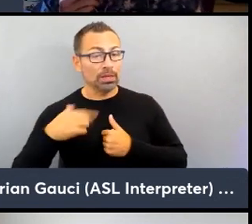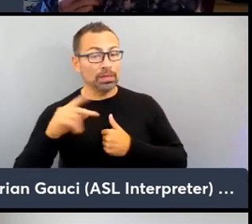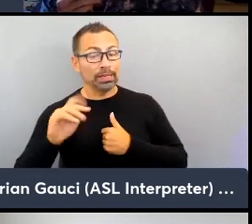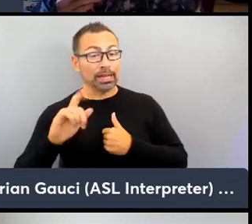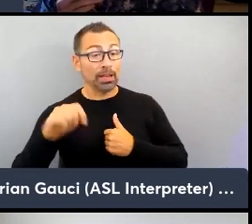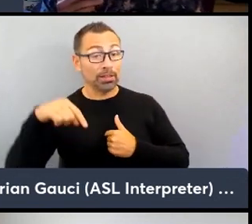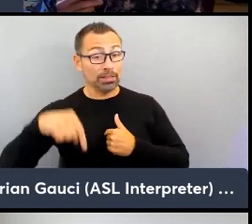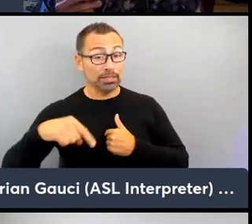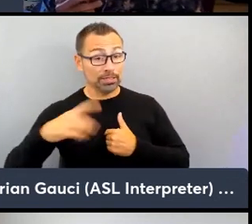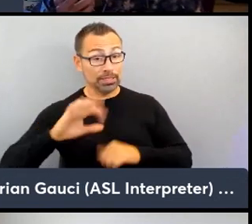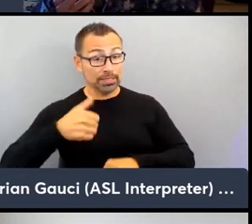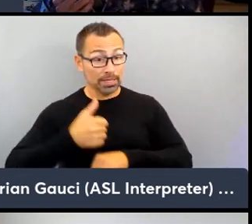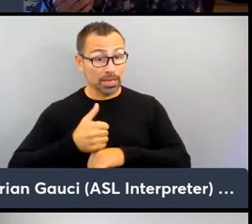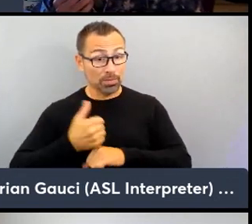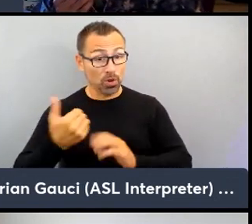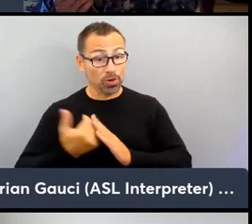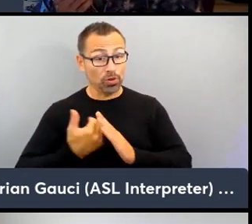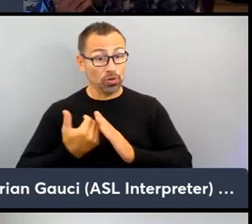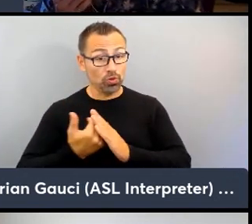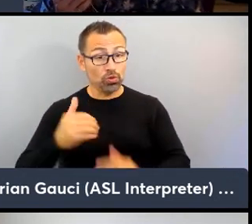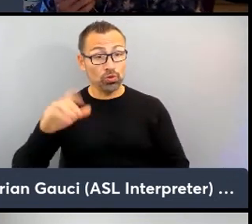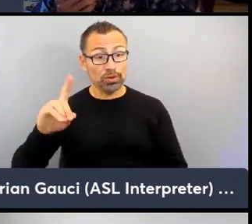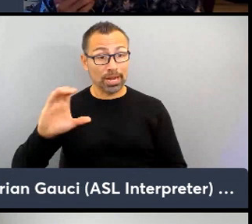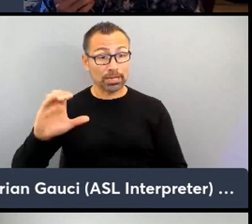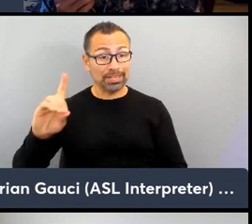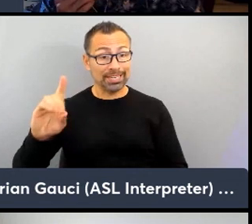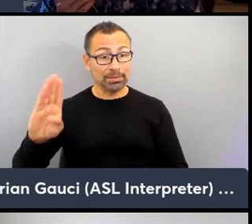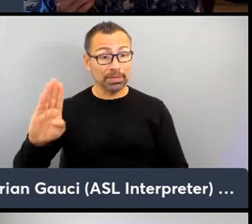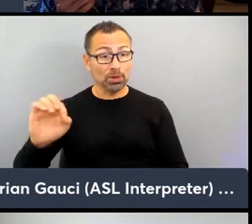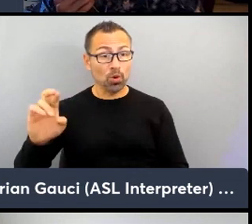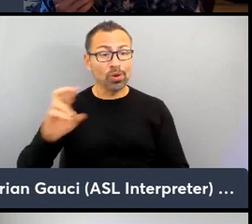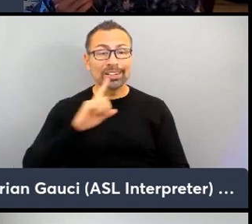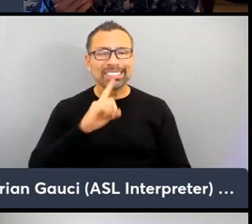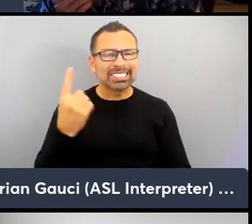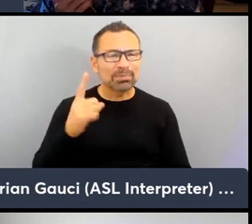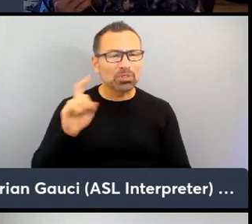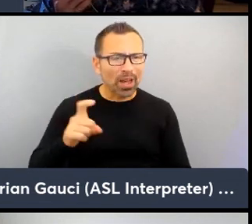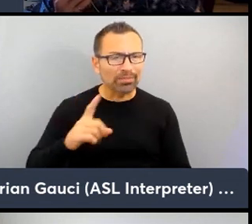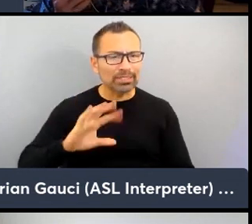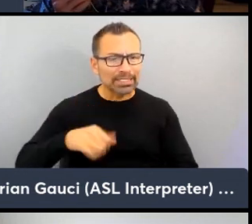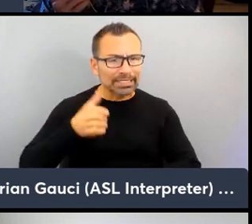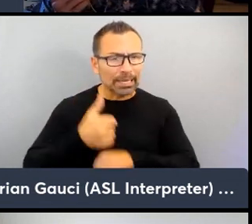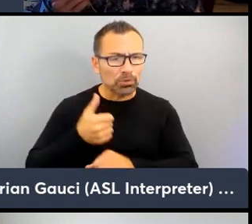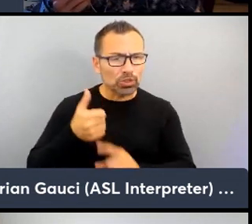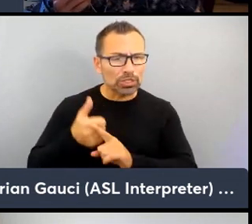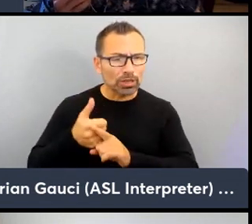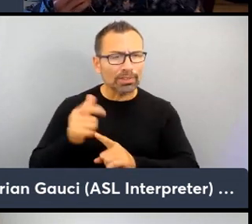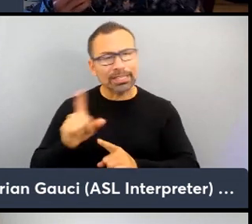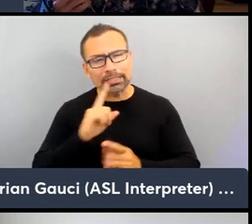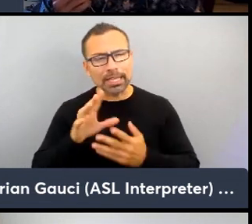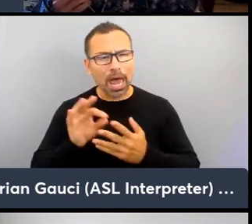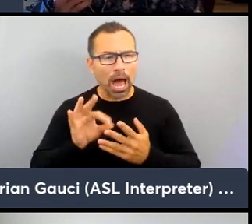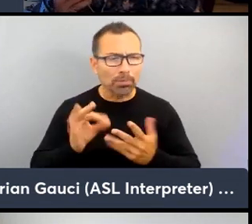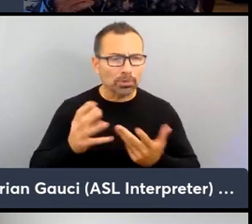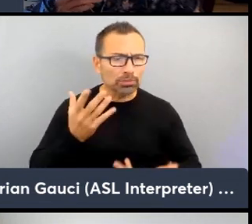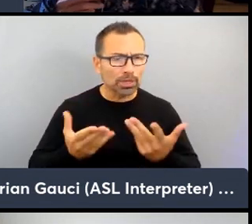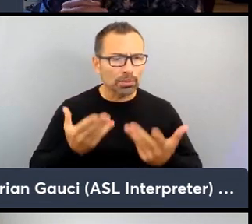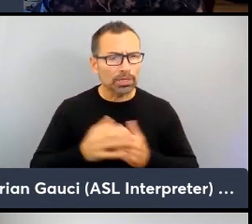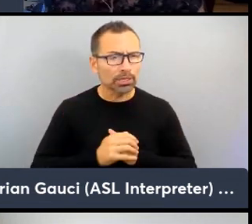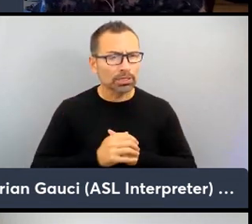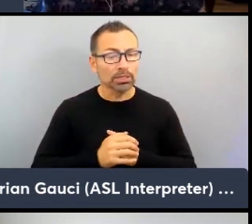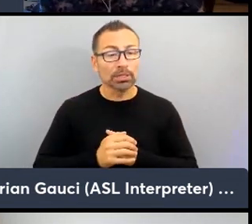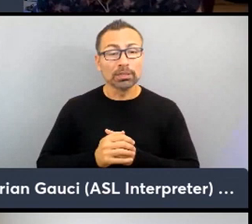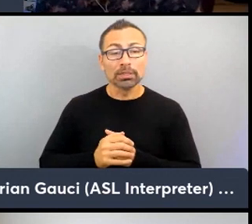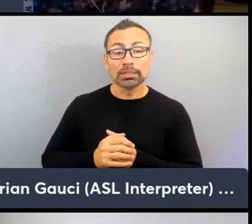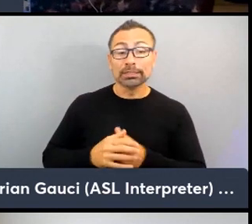Documentdb, or is this something that you have to enable as an option when you're standing up a new Documentdb? This